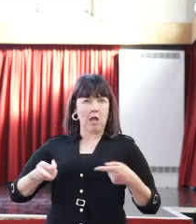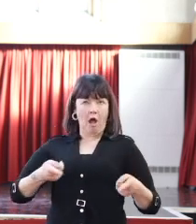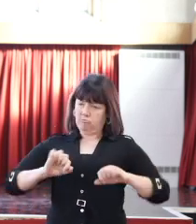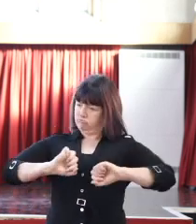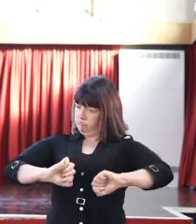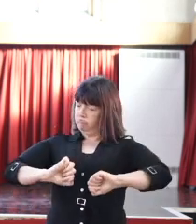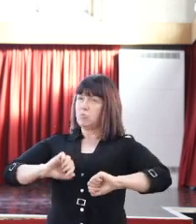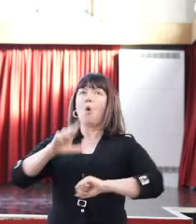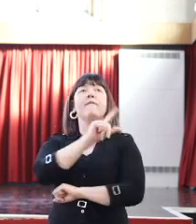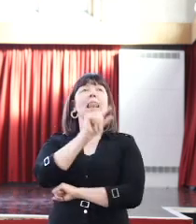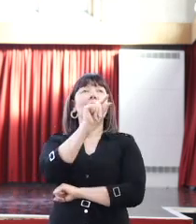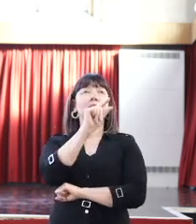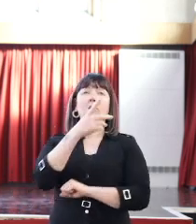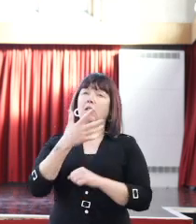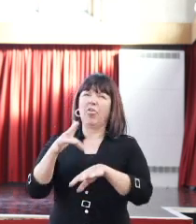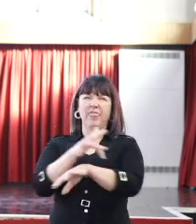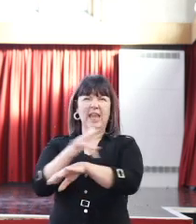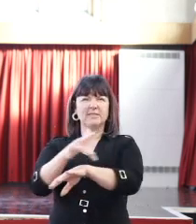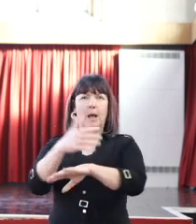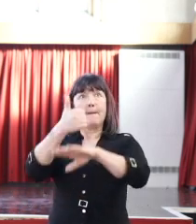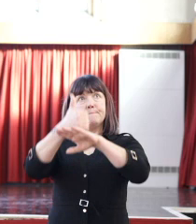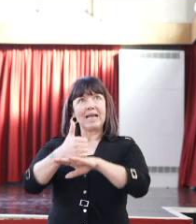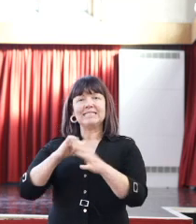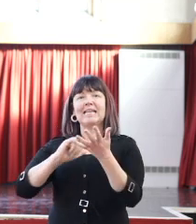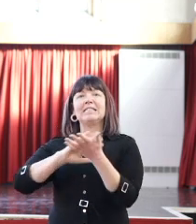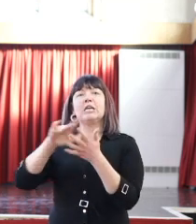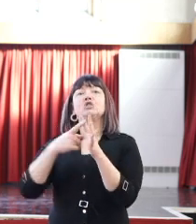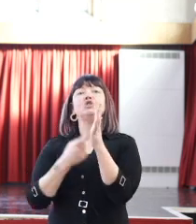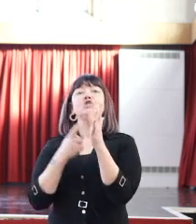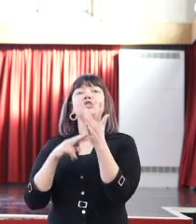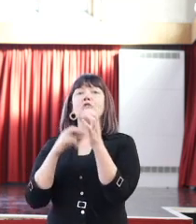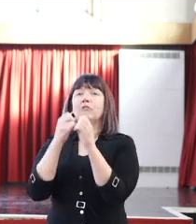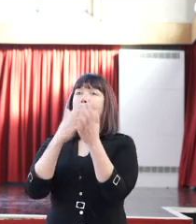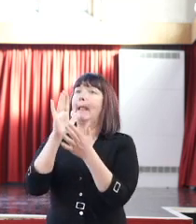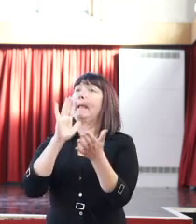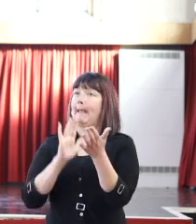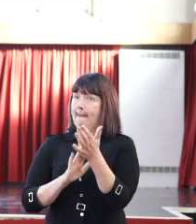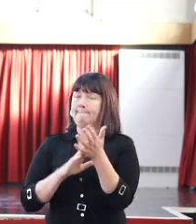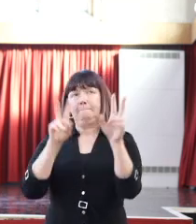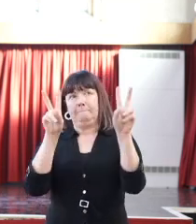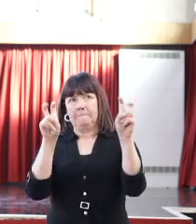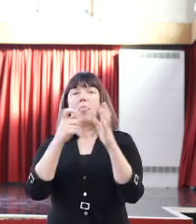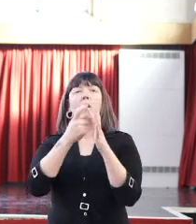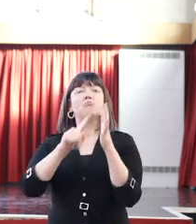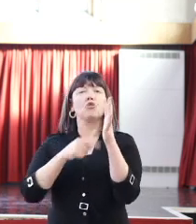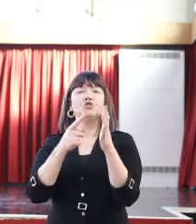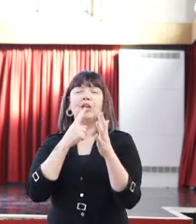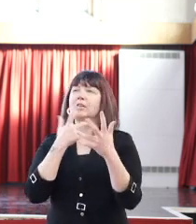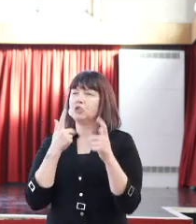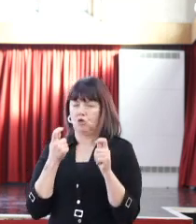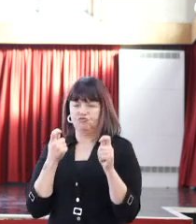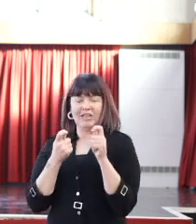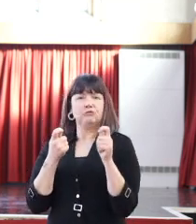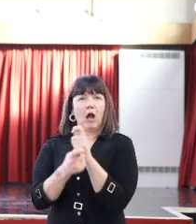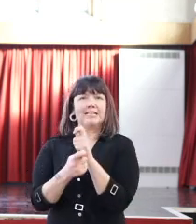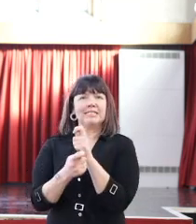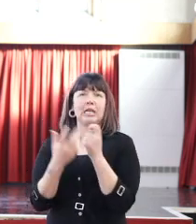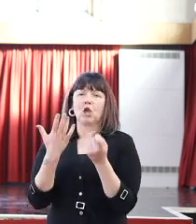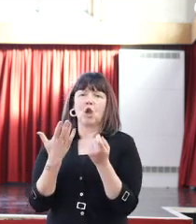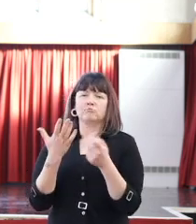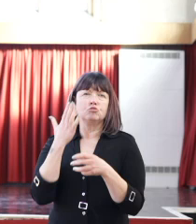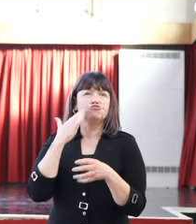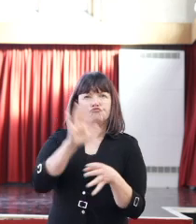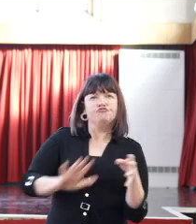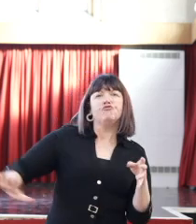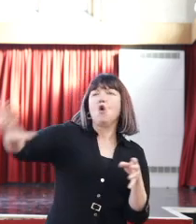you about a project called Rewriting Rural Racism. During the first lockdown in 2020, I was